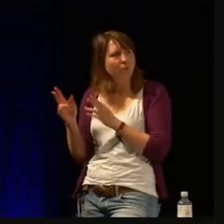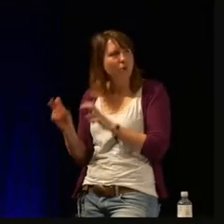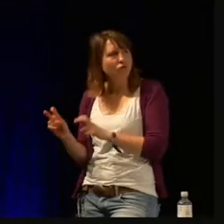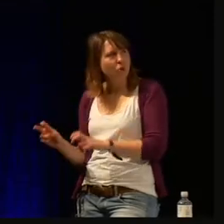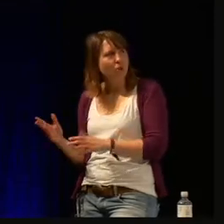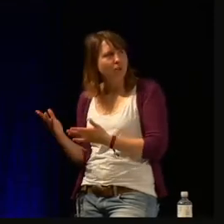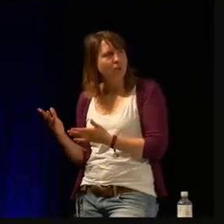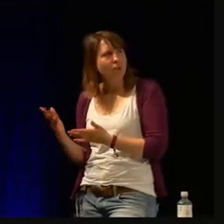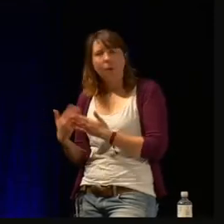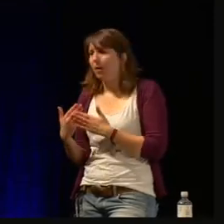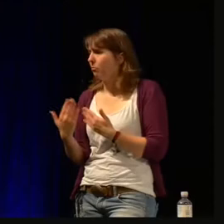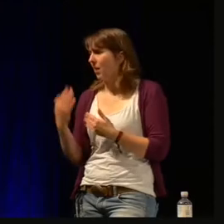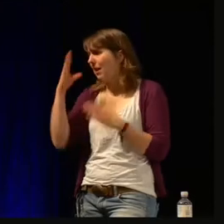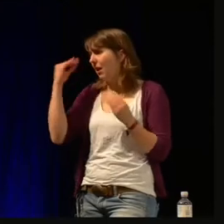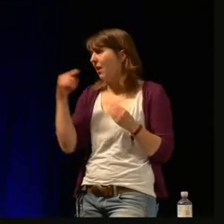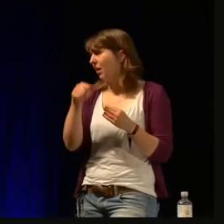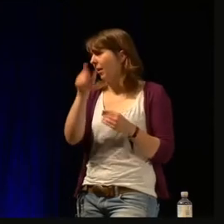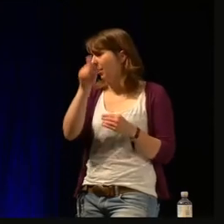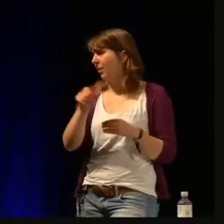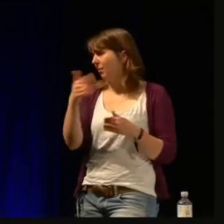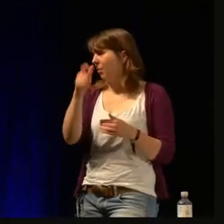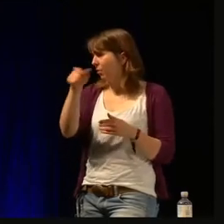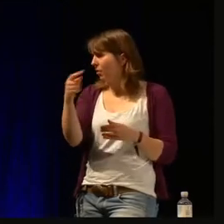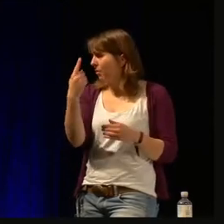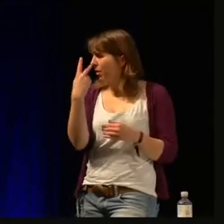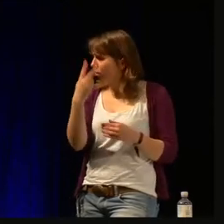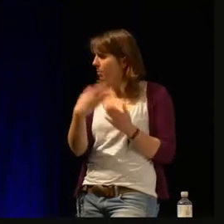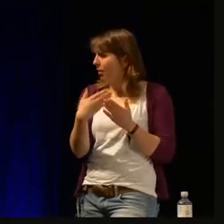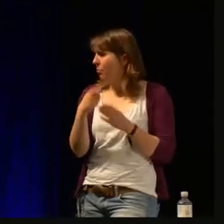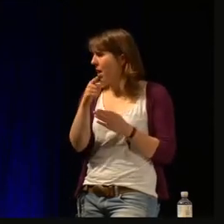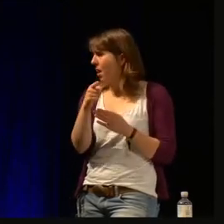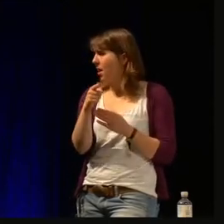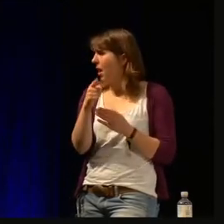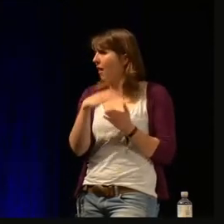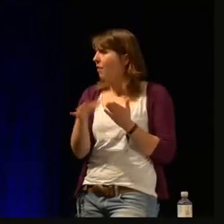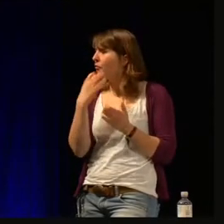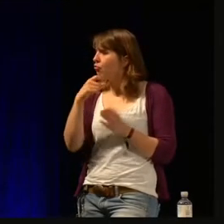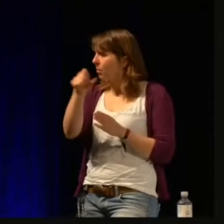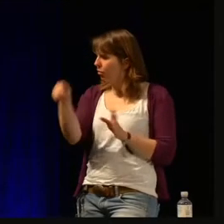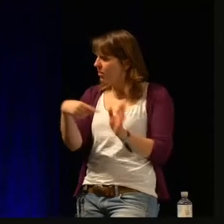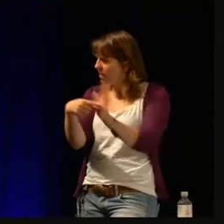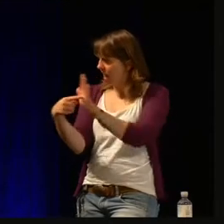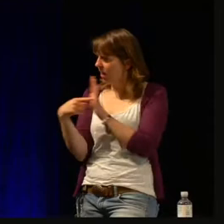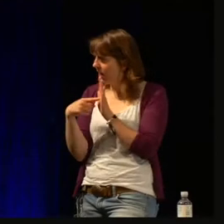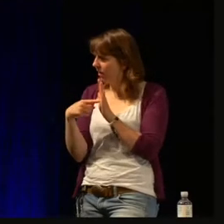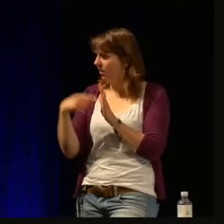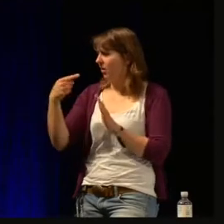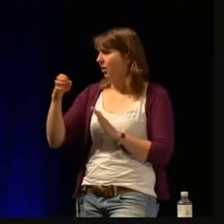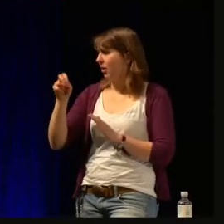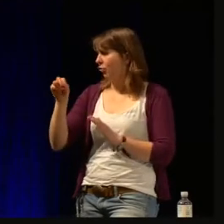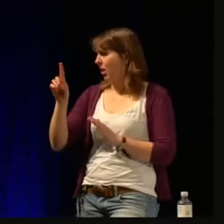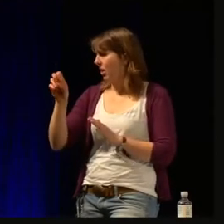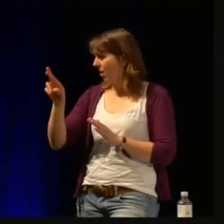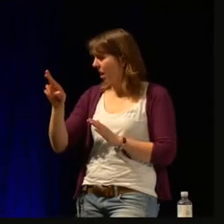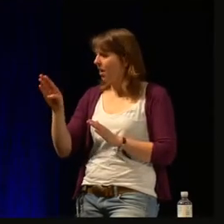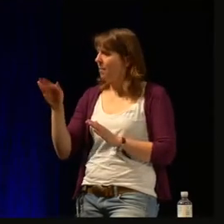there's research for this. There's the MIT Media Lab that deal with this sort of thing. They have examples of individual people,